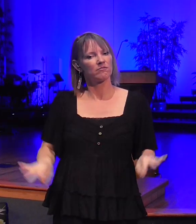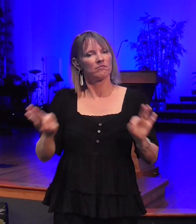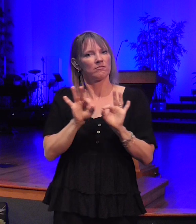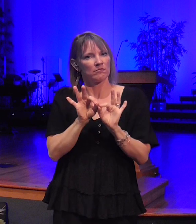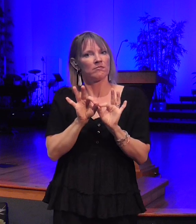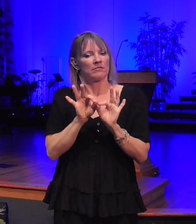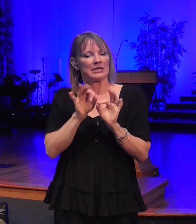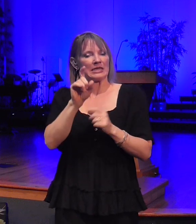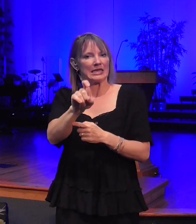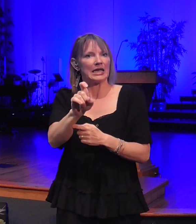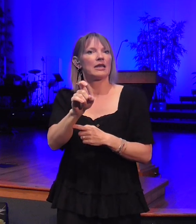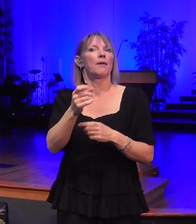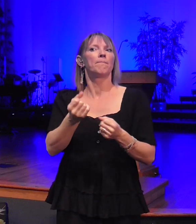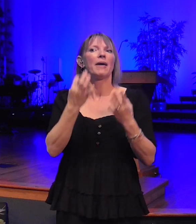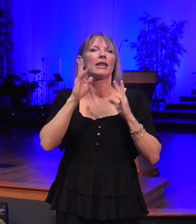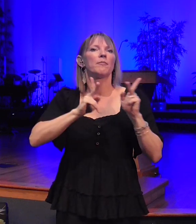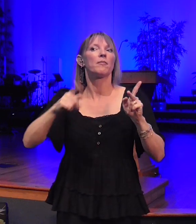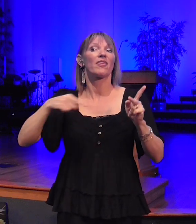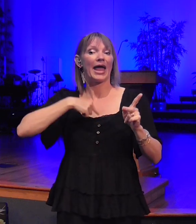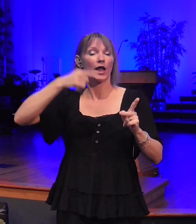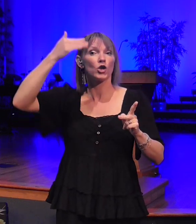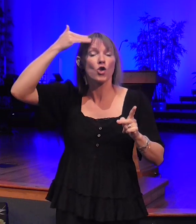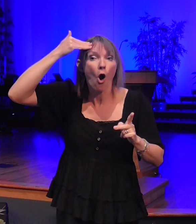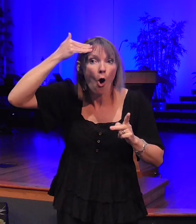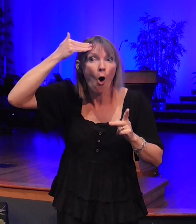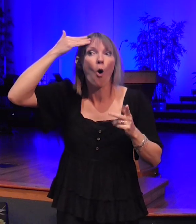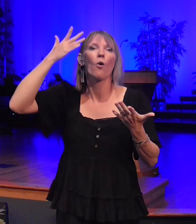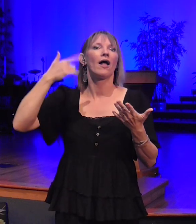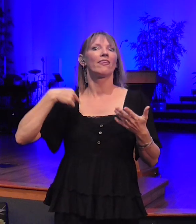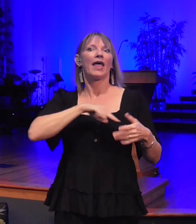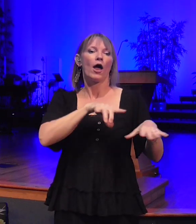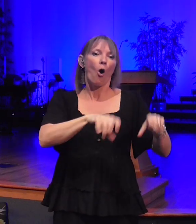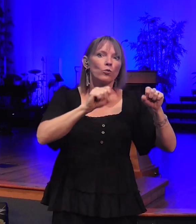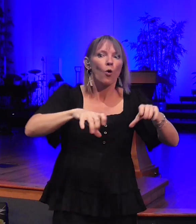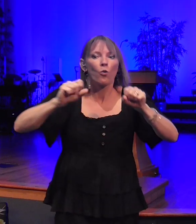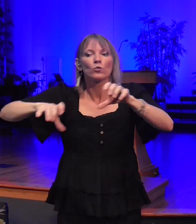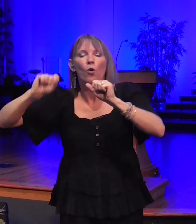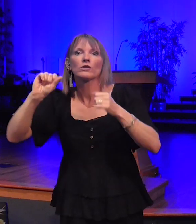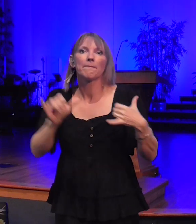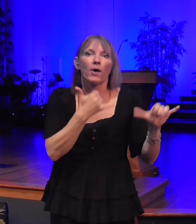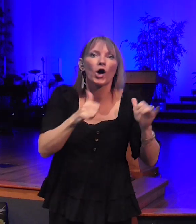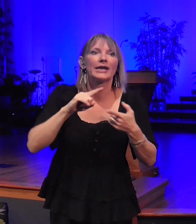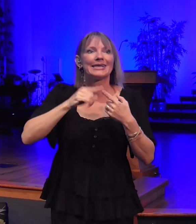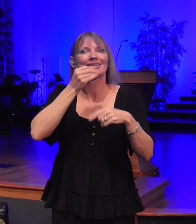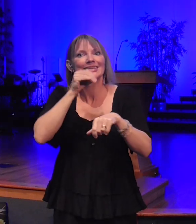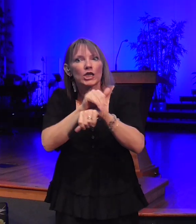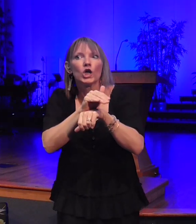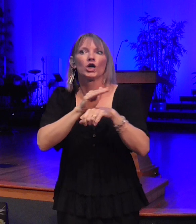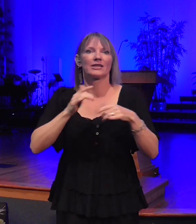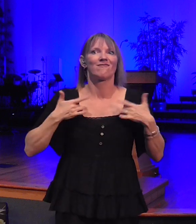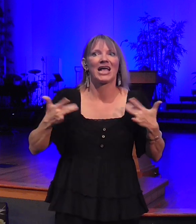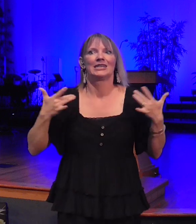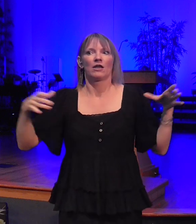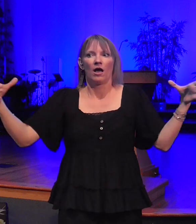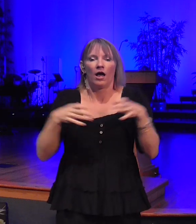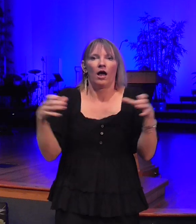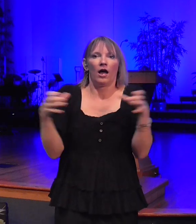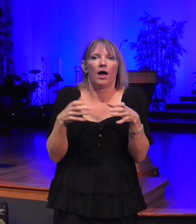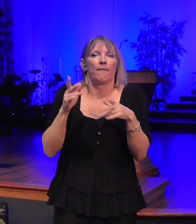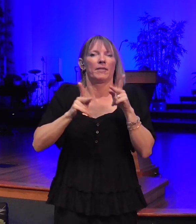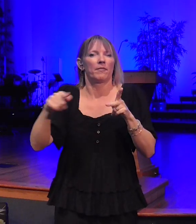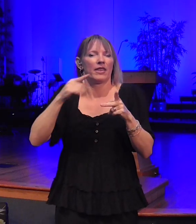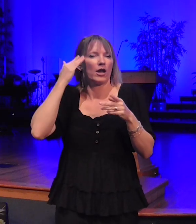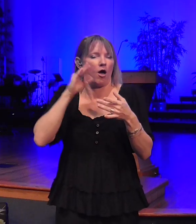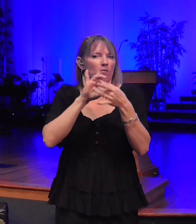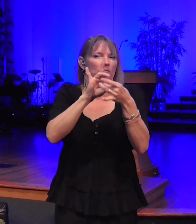many known eyes. They are the tireless hosts of cocktail parties and dinners. Then there is the third category, the category